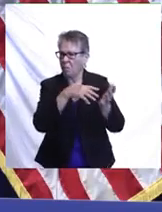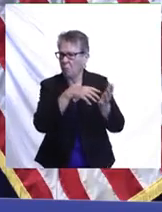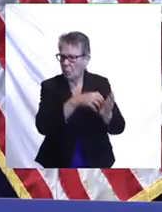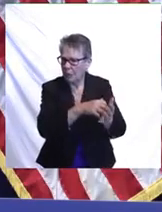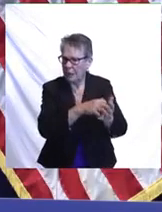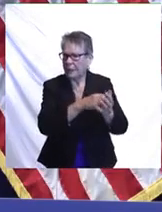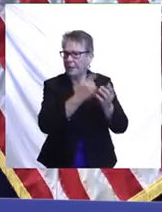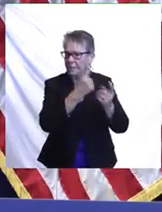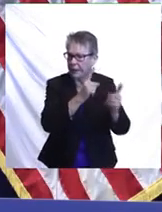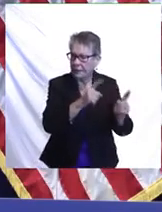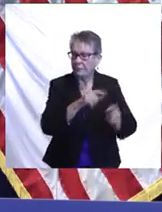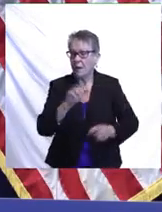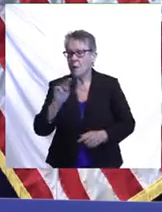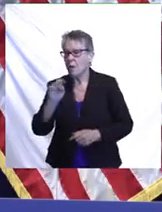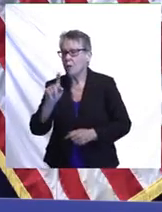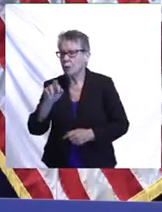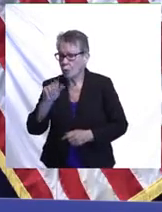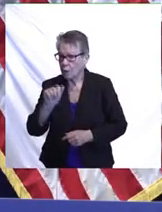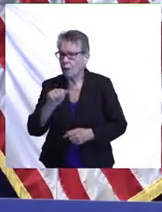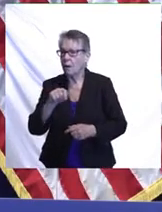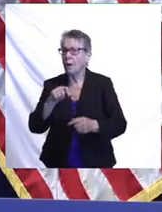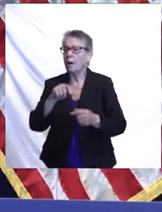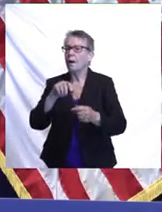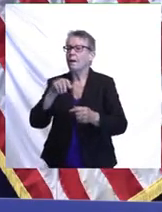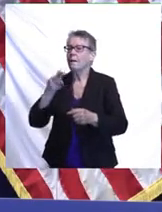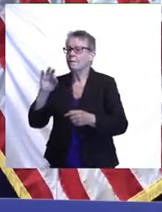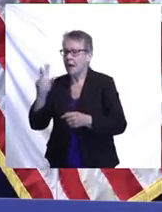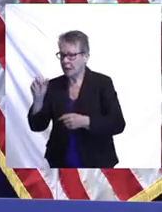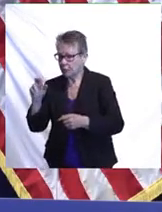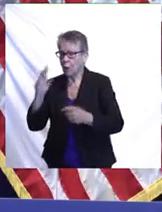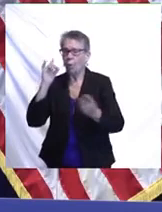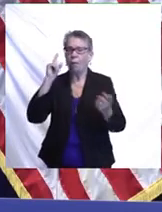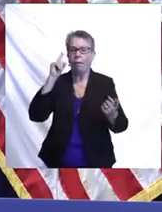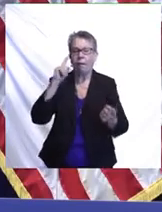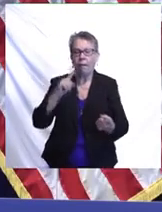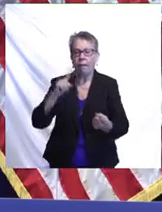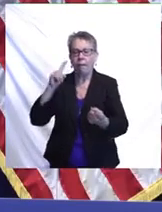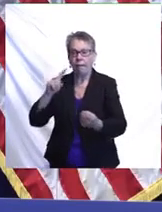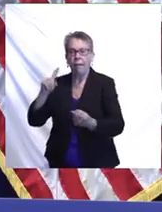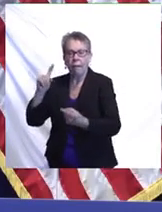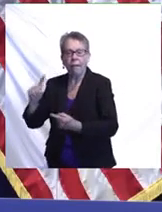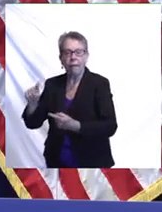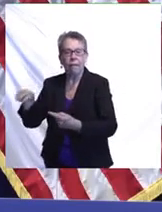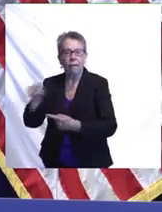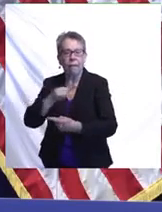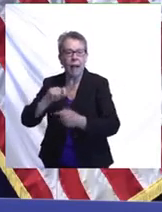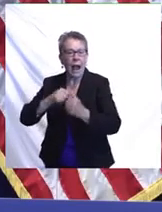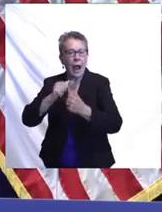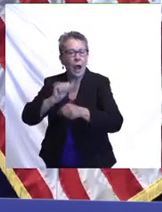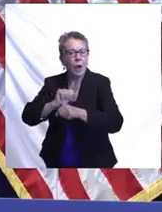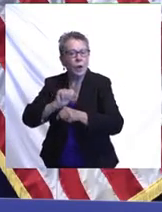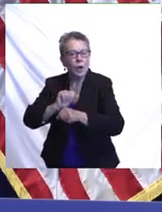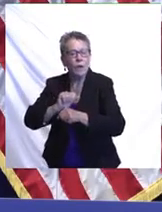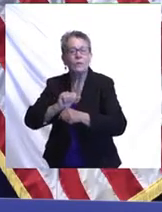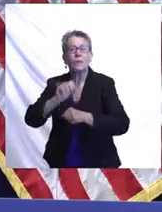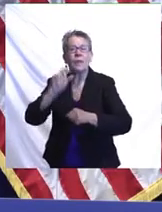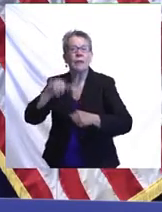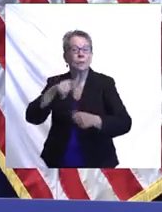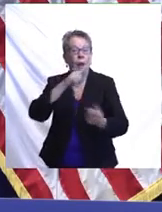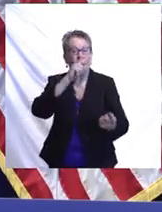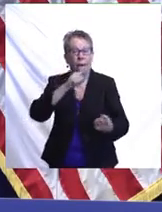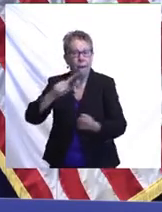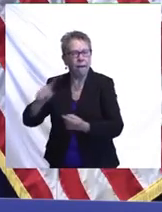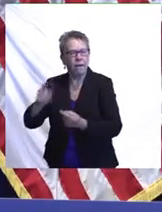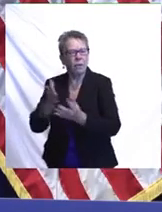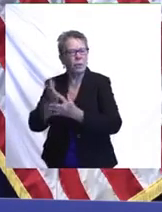and for Pfizer, effectiveness went from 86.9% to 43.3%.